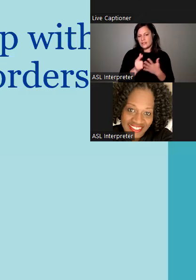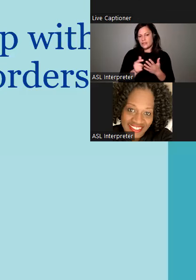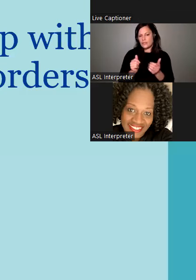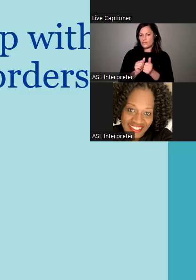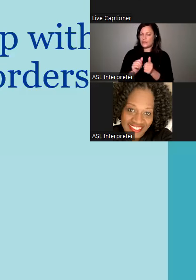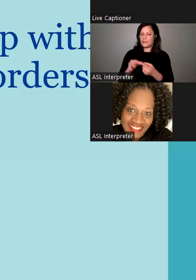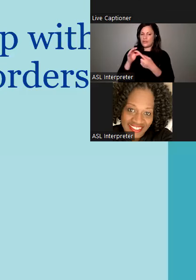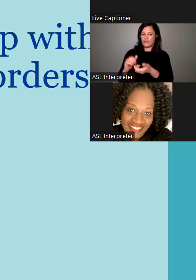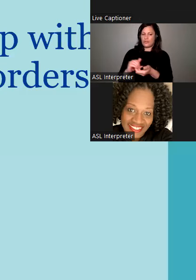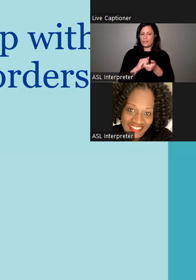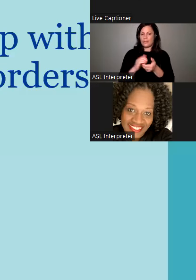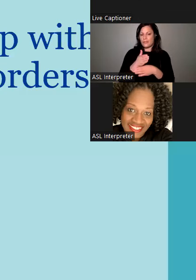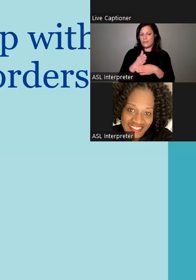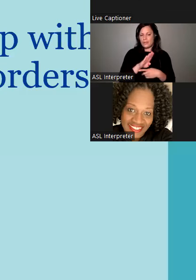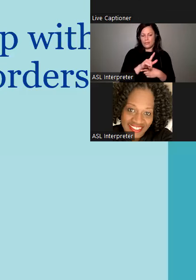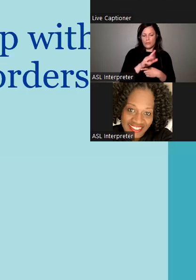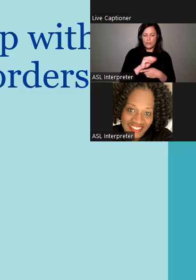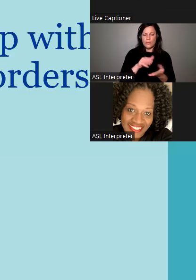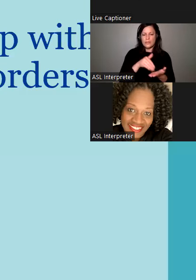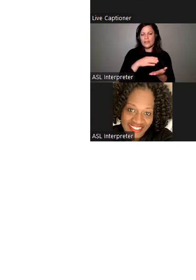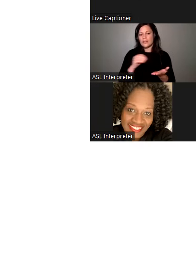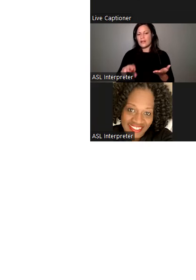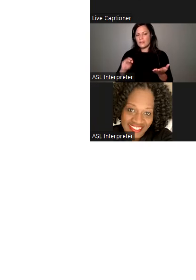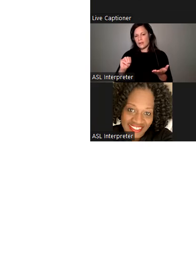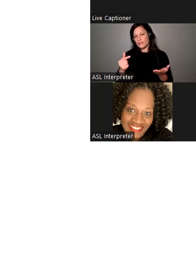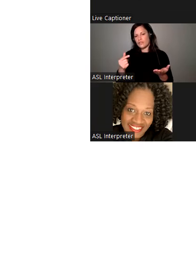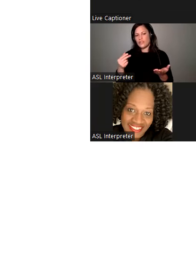Before we get started, I want to go a few items with you all.